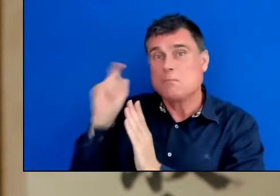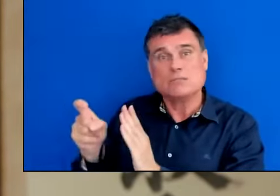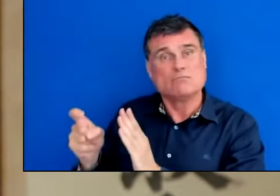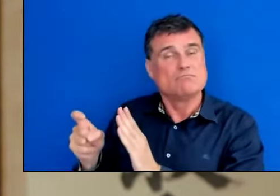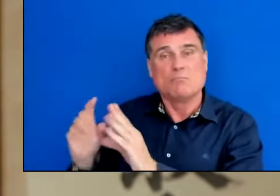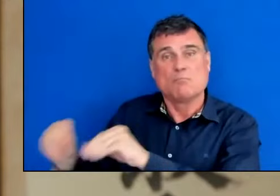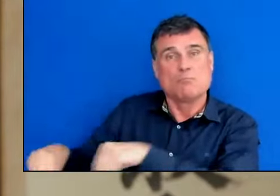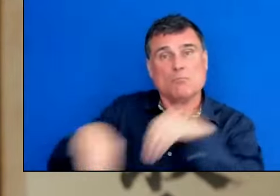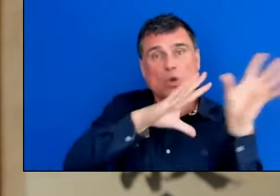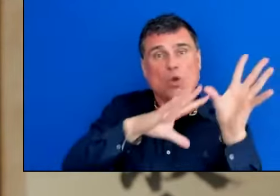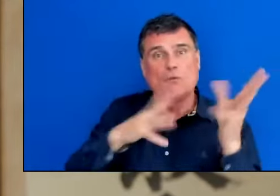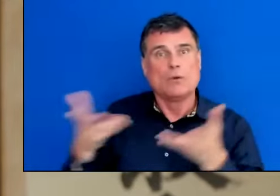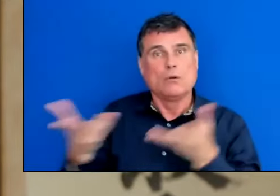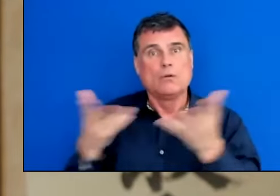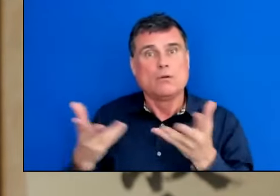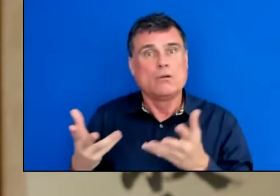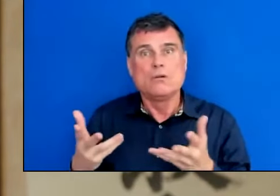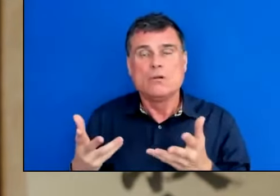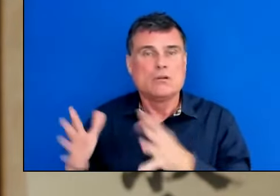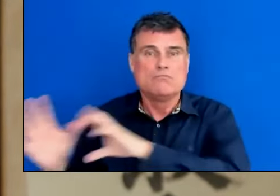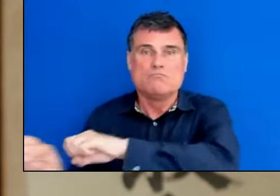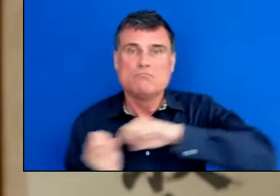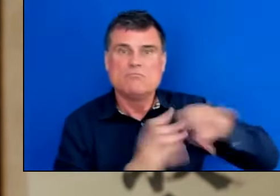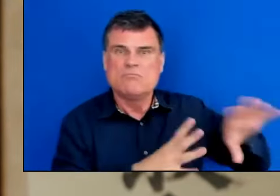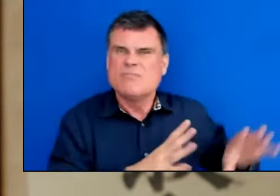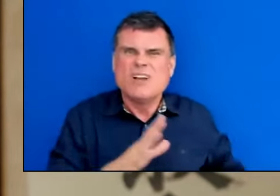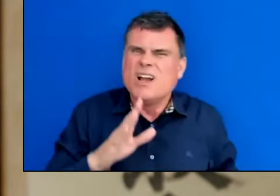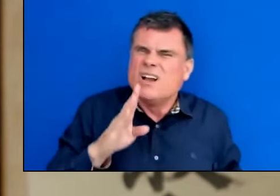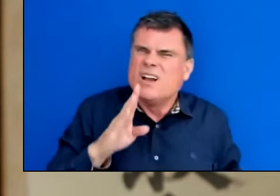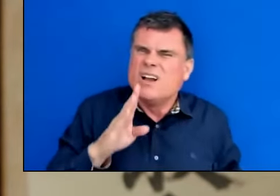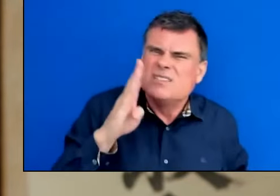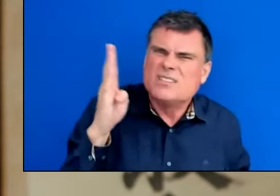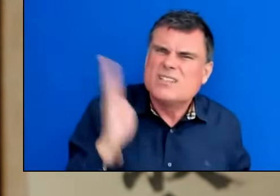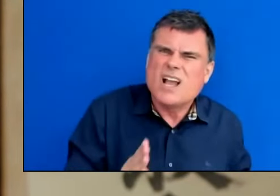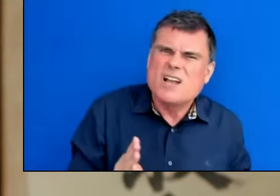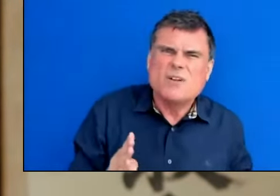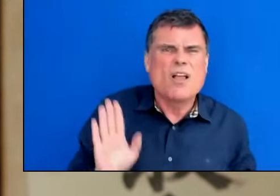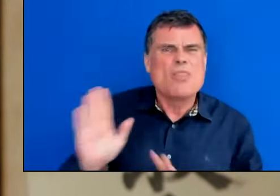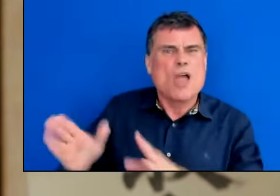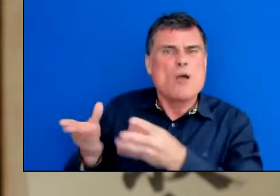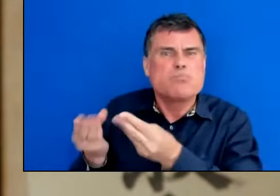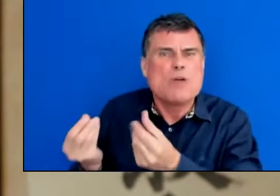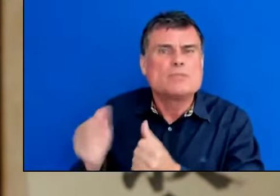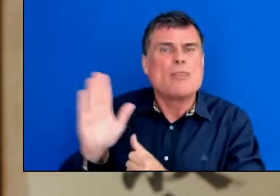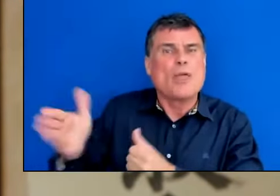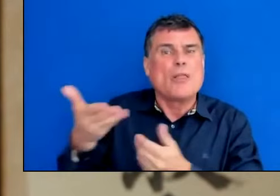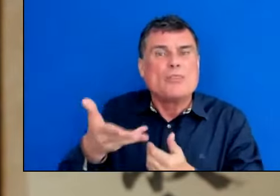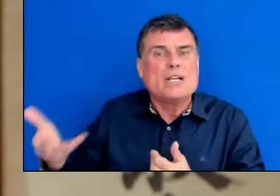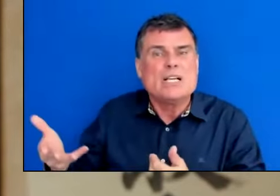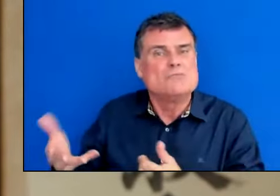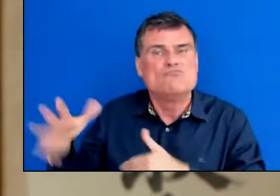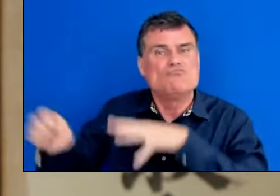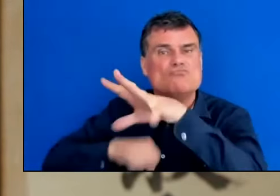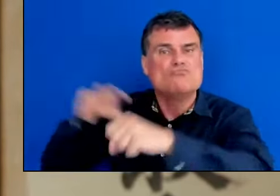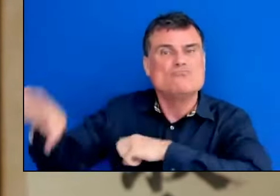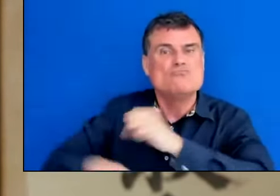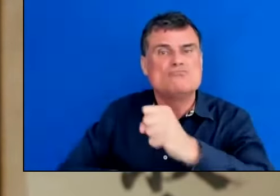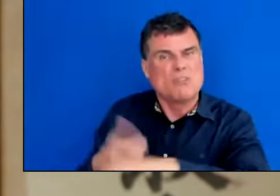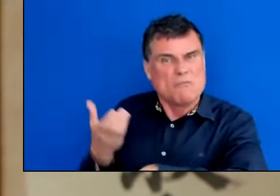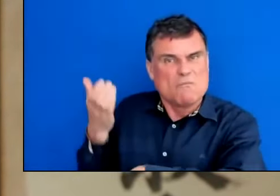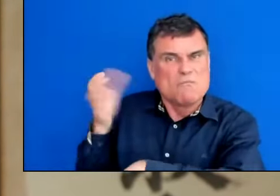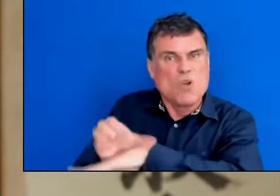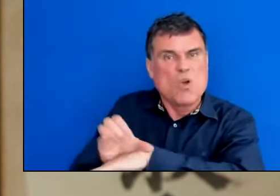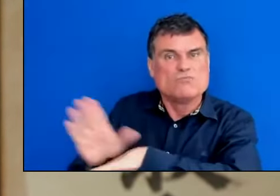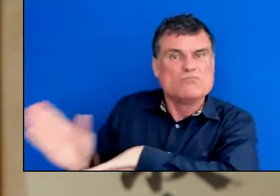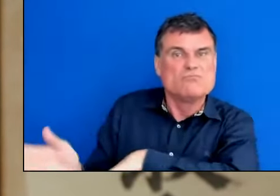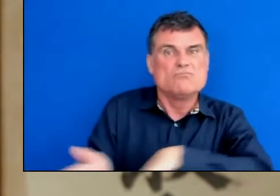never returned. I've heard about how Canadians were stripped of their property and possessions, forced to relocate, sometimes back